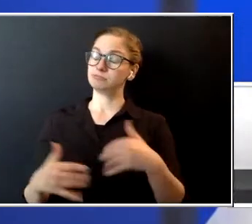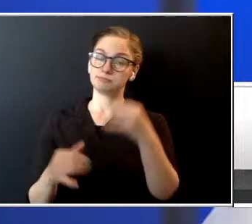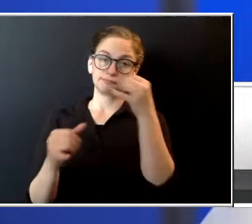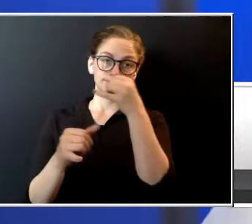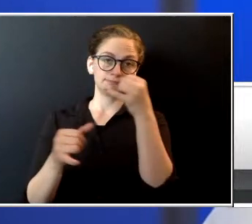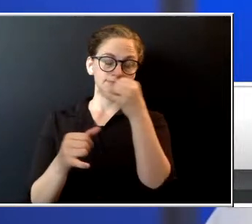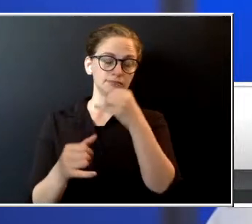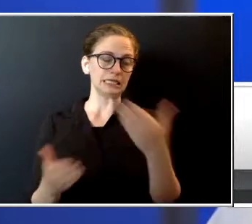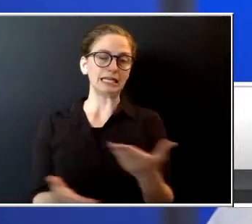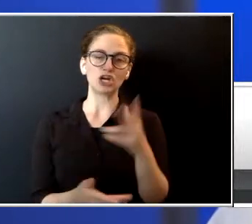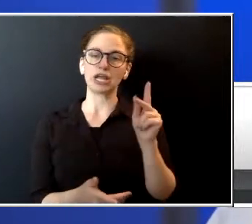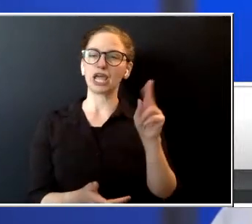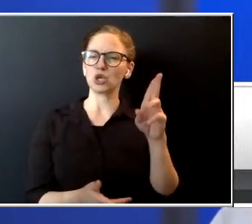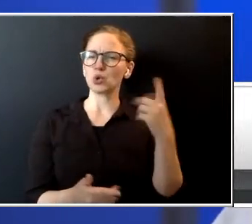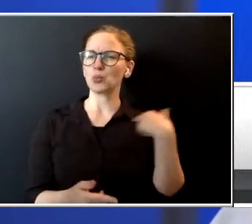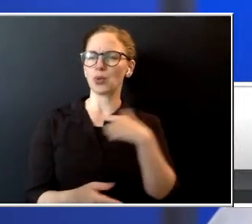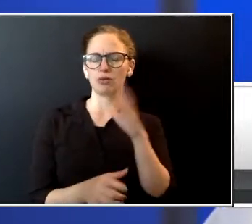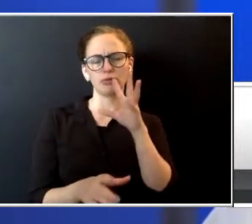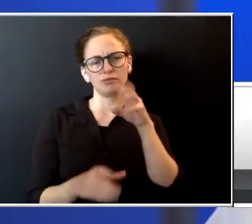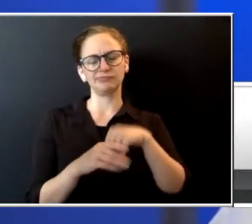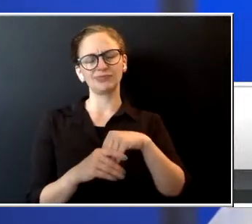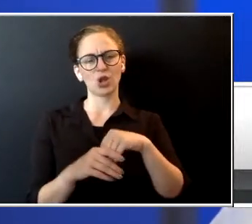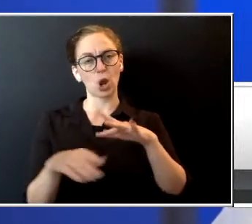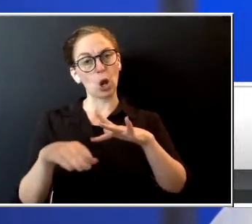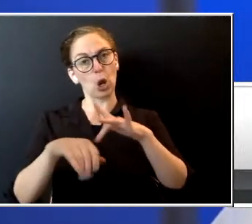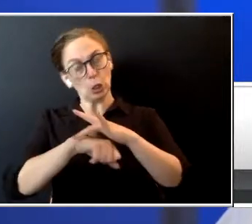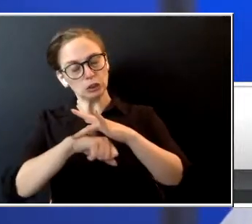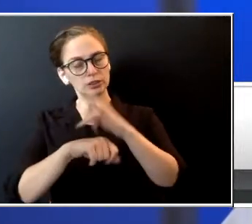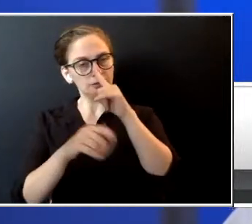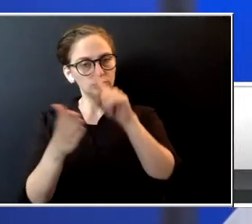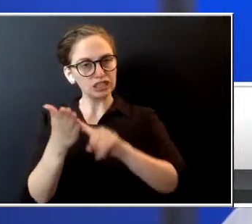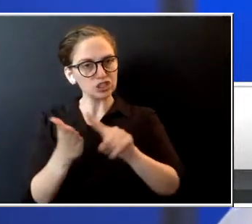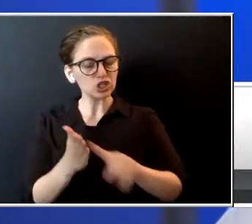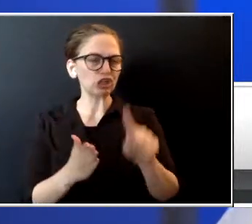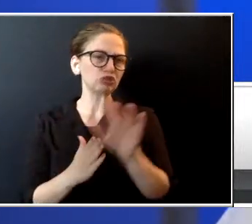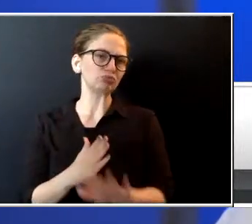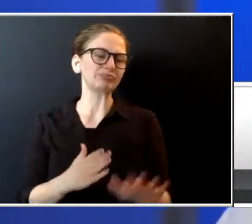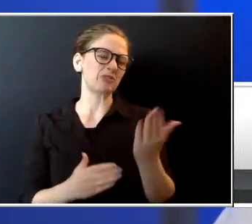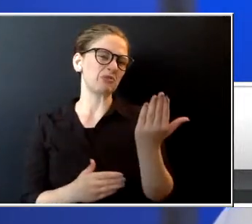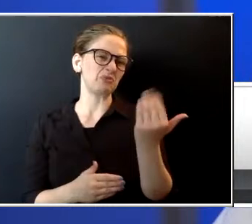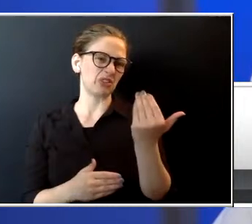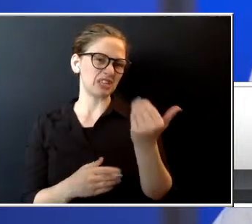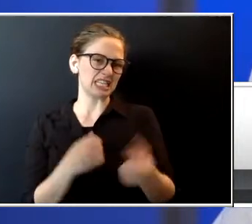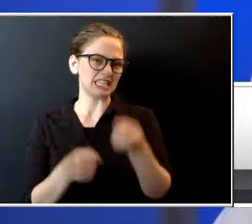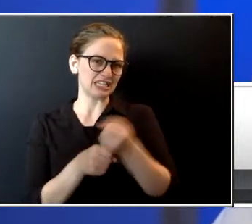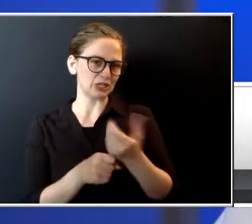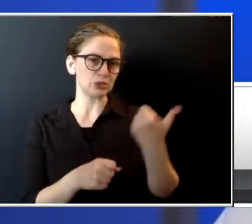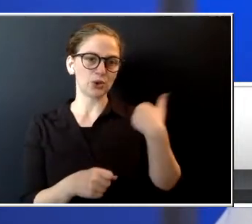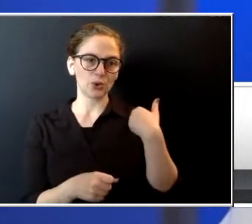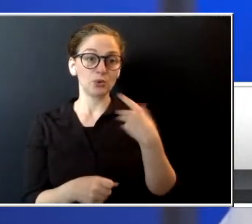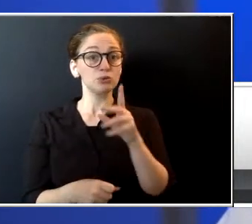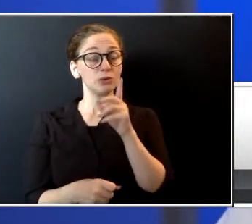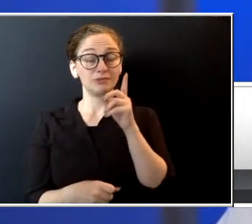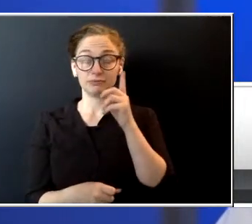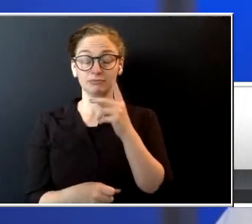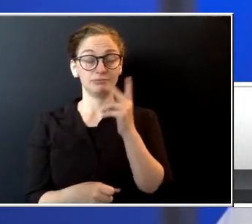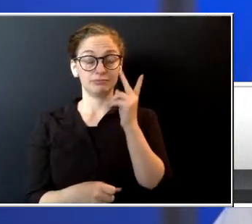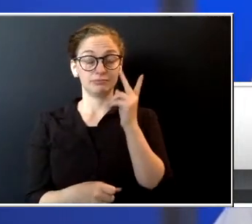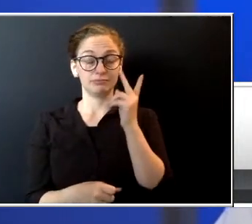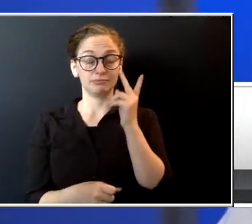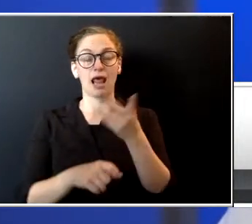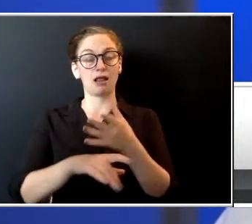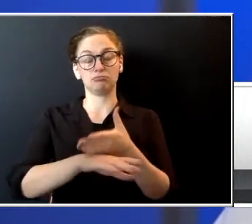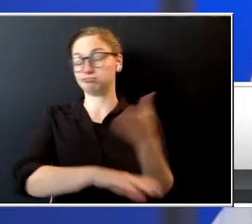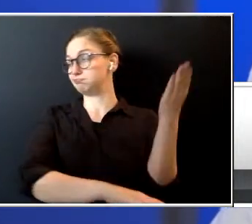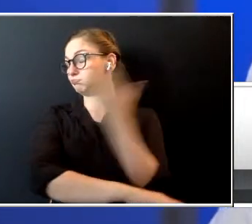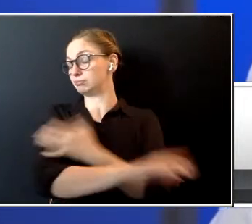early research about 15 years ago. So we've really seen the evolution. But as you said, it really was a plan B. It was something that initially was